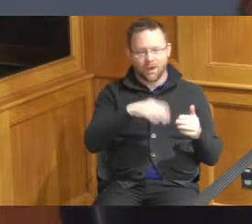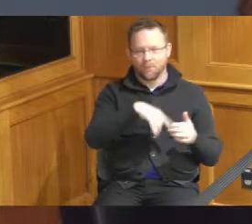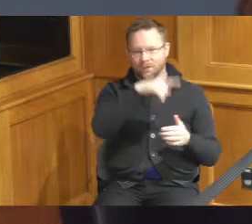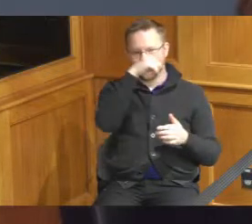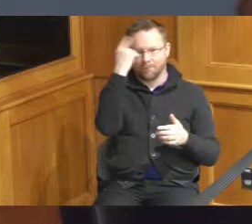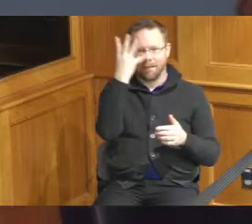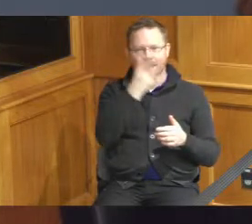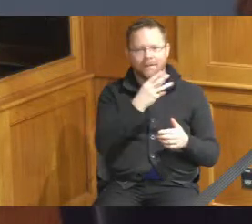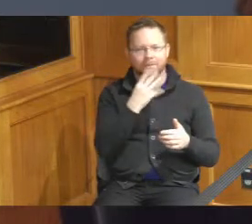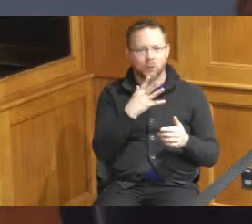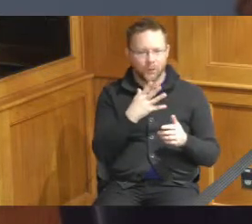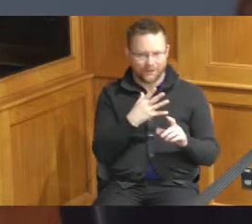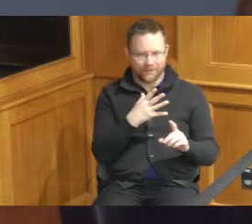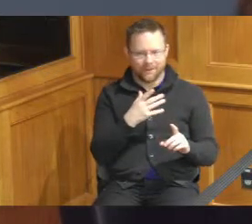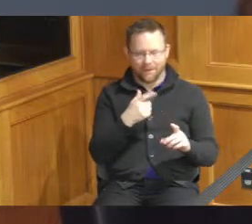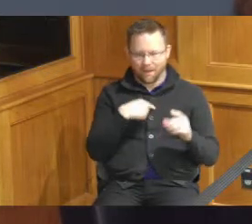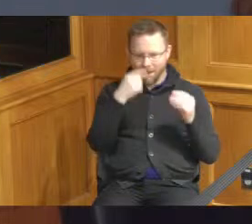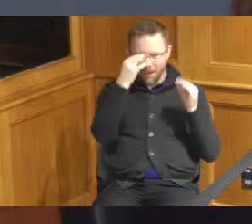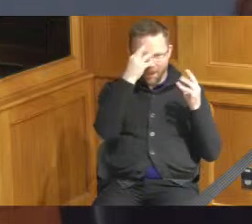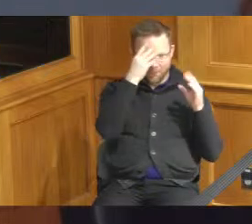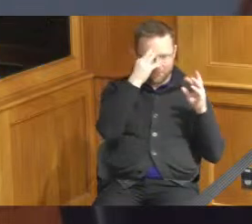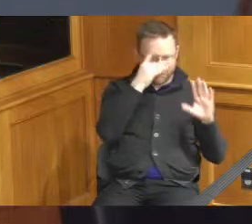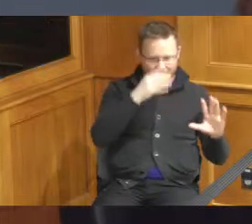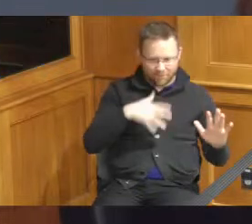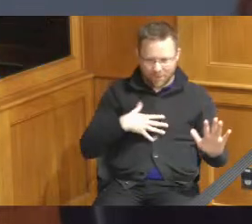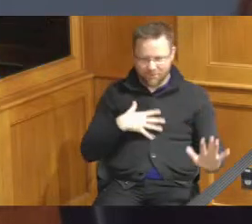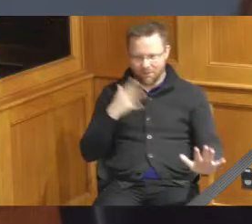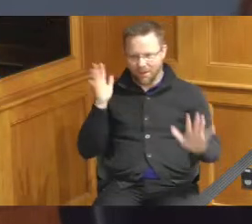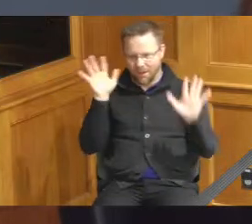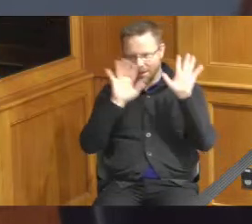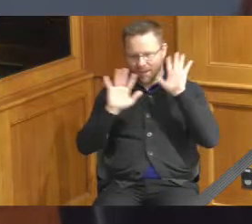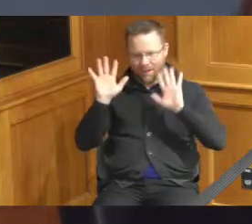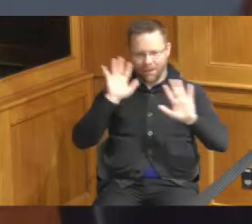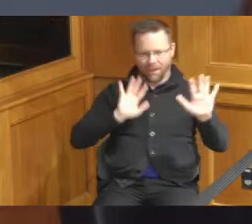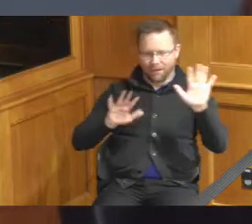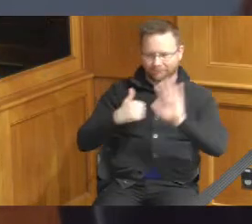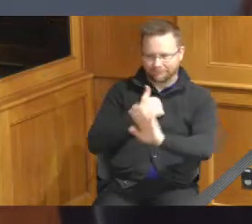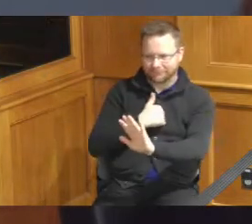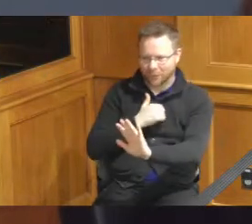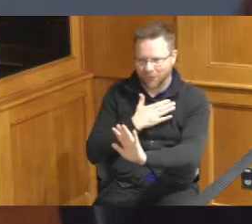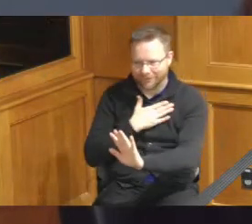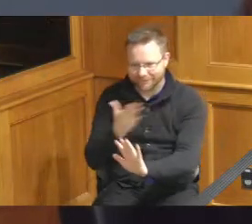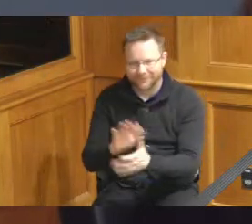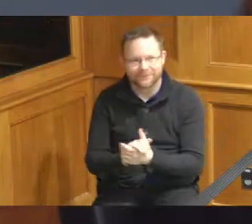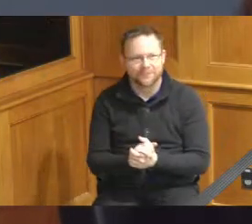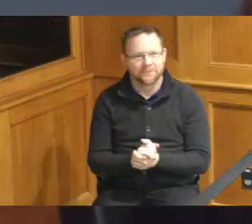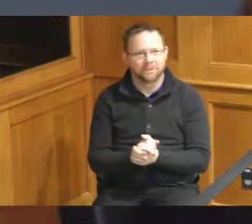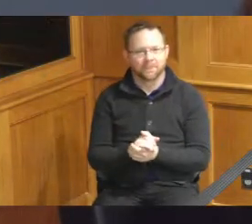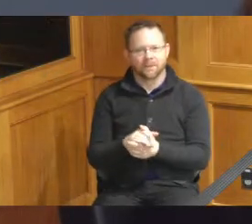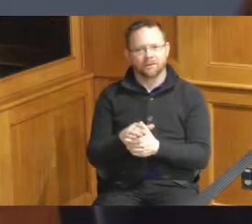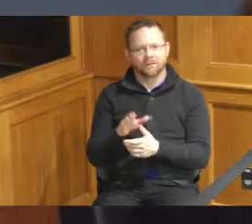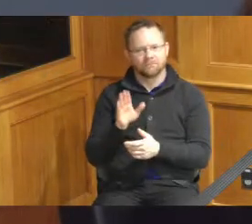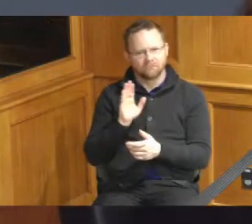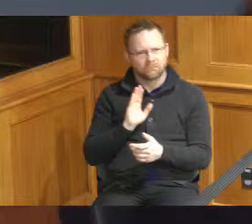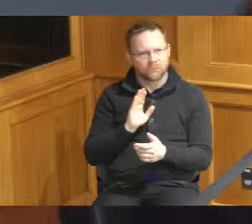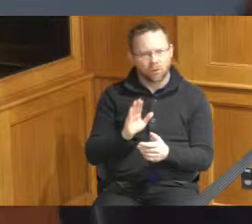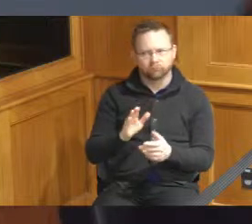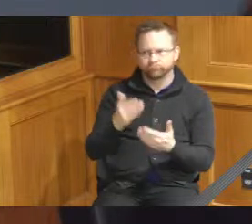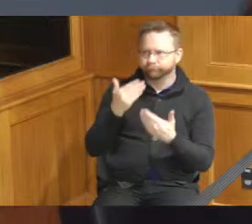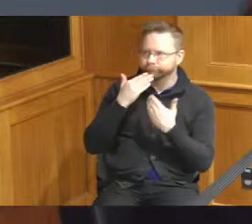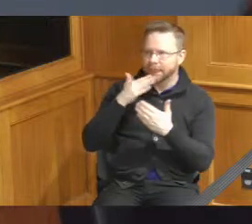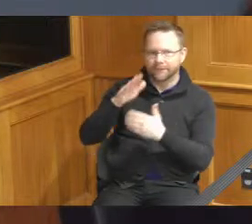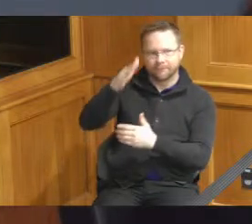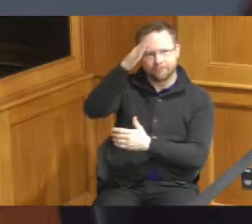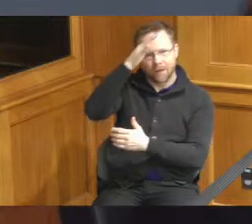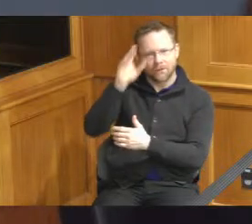Beauty, and I'm thinking about that as I read, so I apologize. He credits his father, Darrell